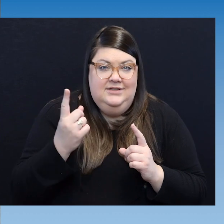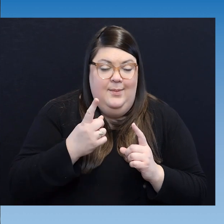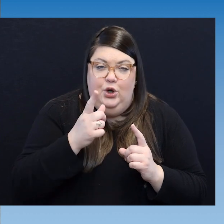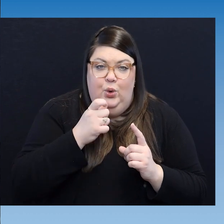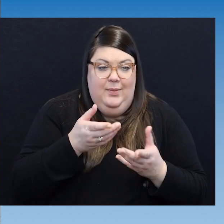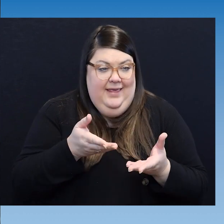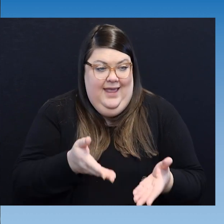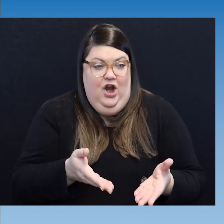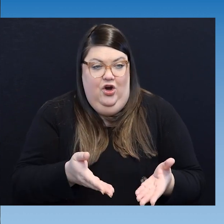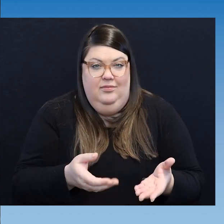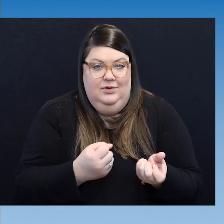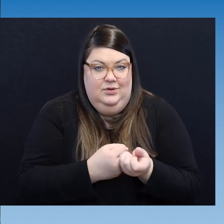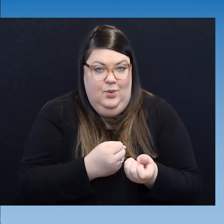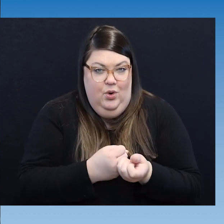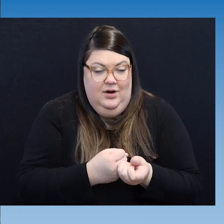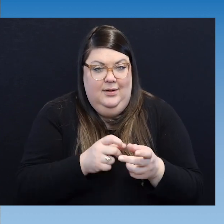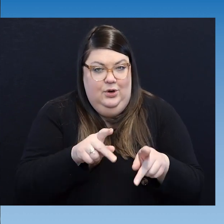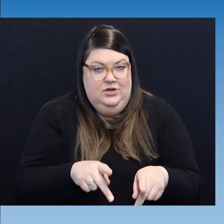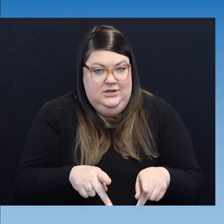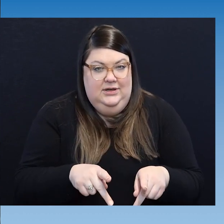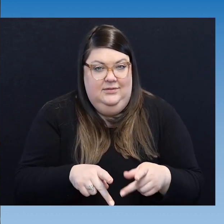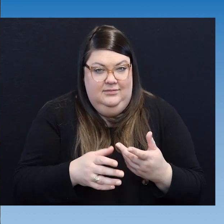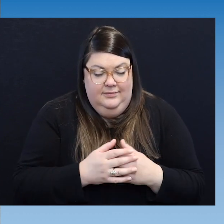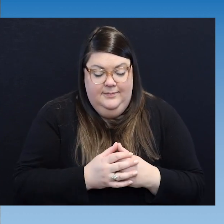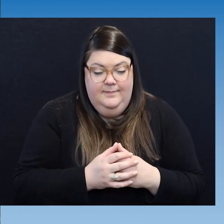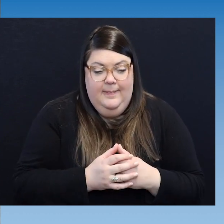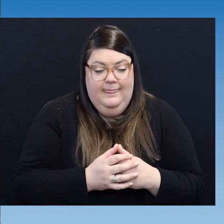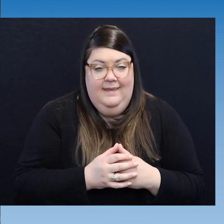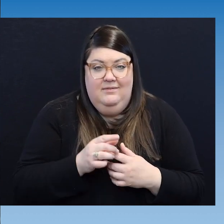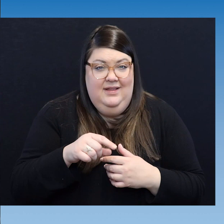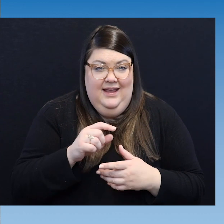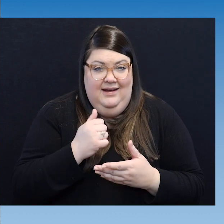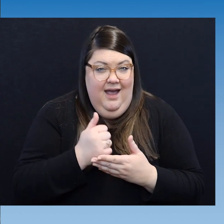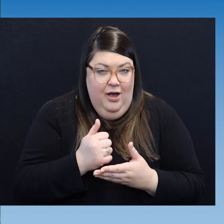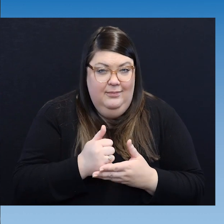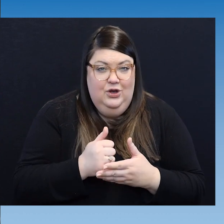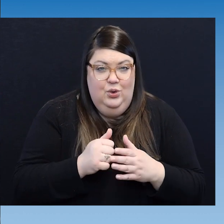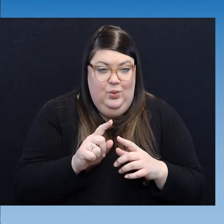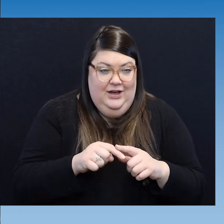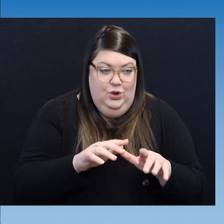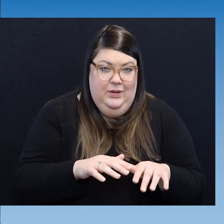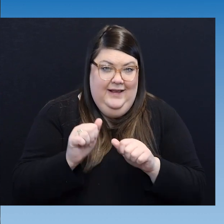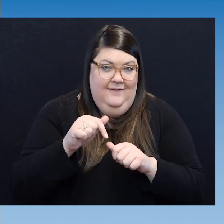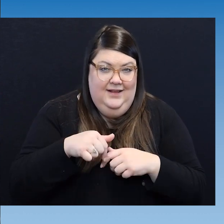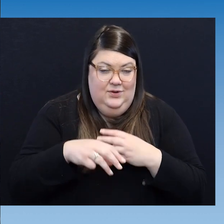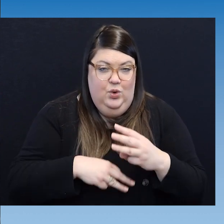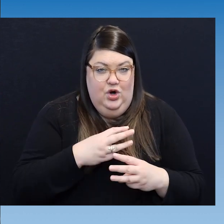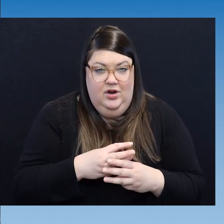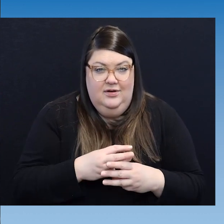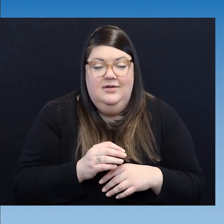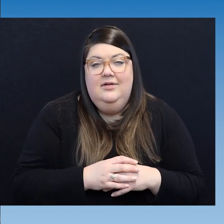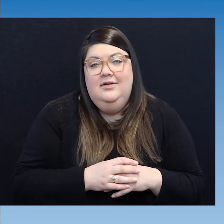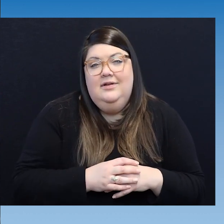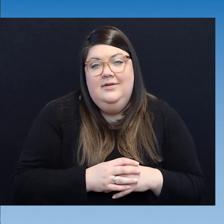be there for you as a person that can help you exit this world. And it's not,